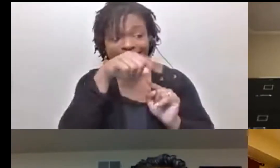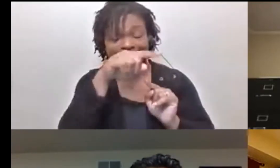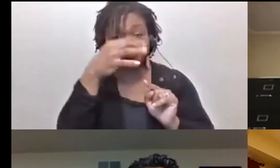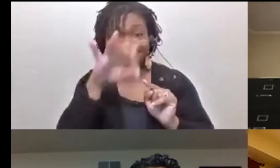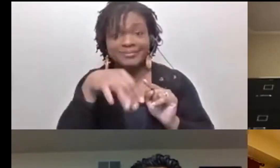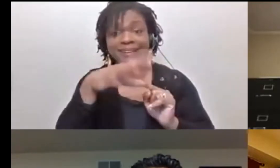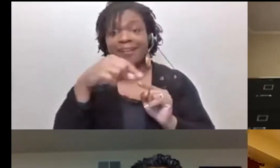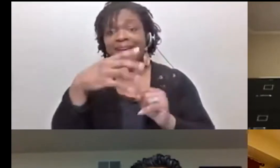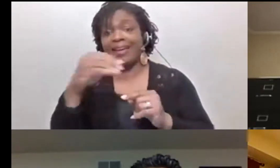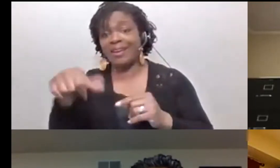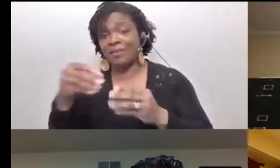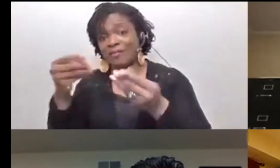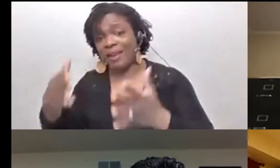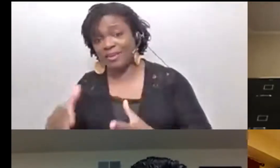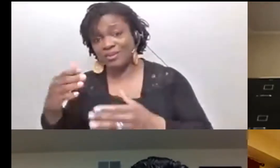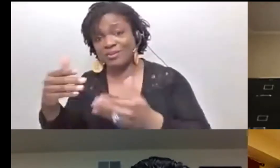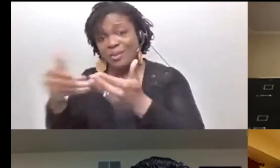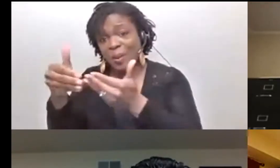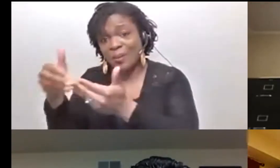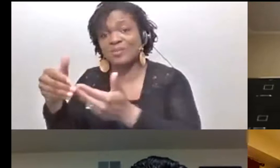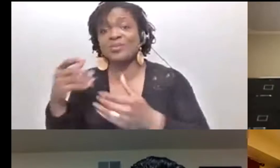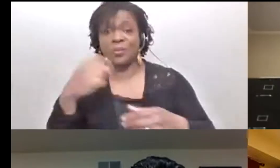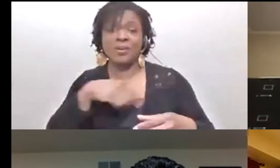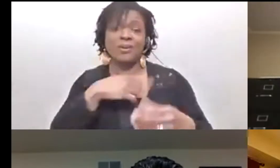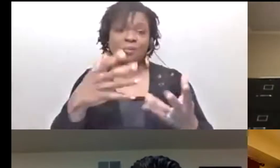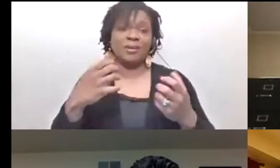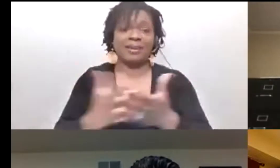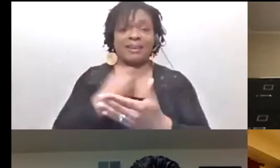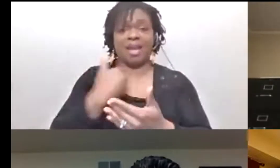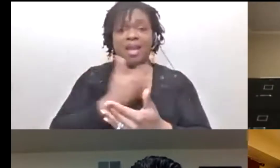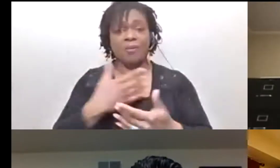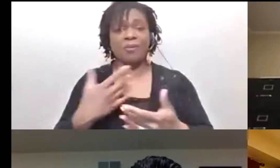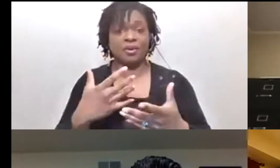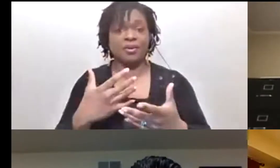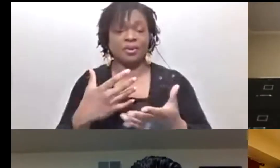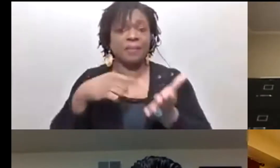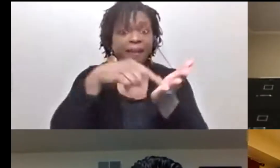So we want to get our wages up as high as possible so that we can,